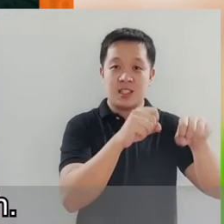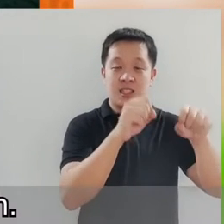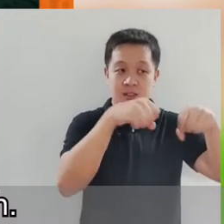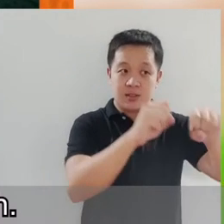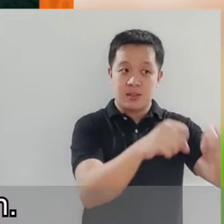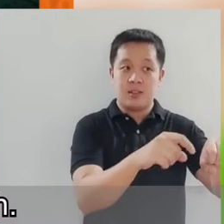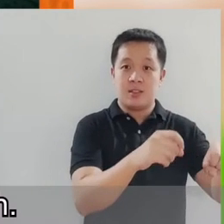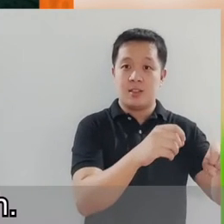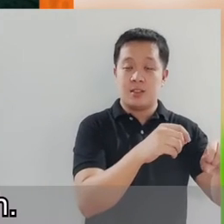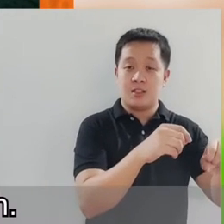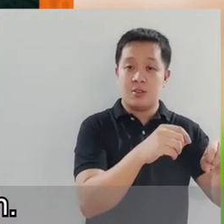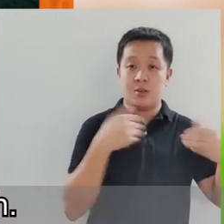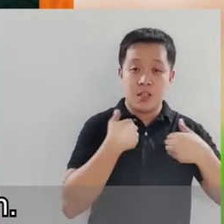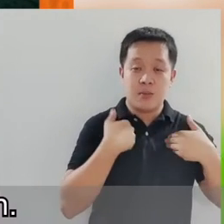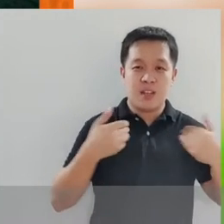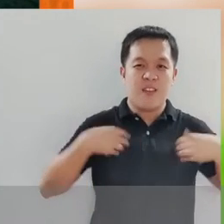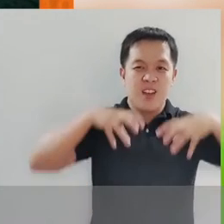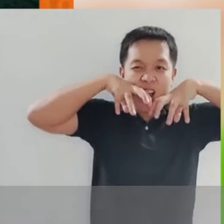sharp teeth.